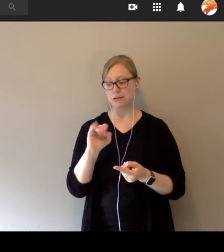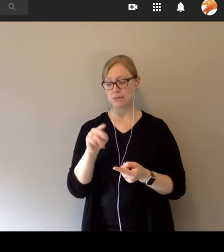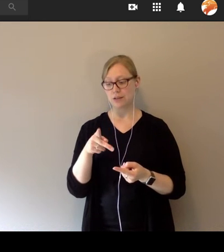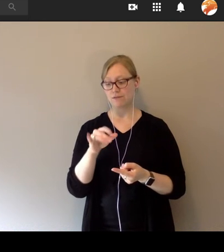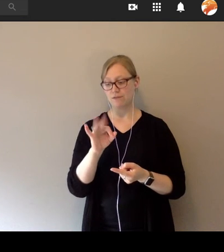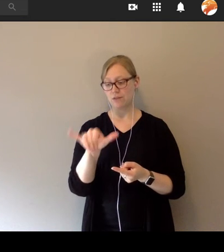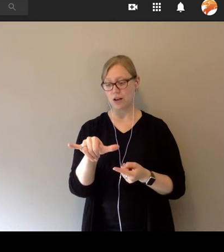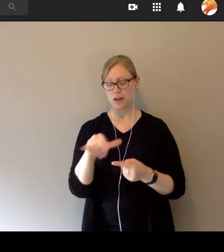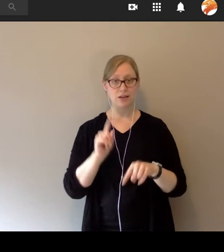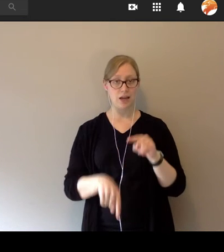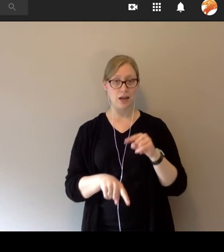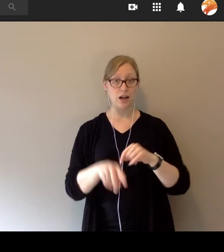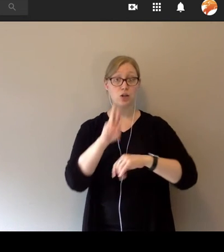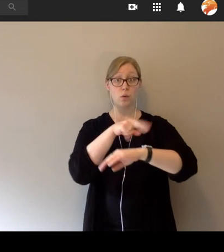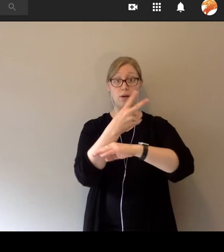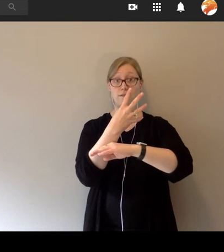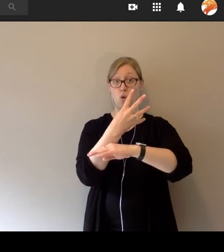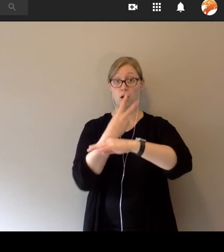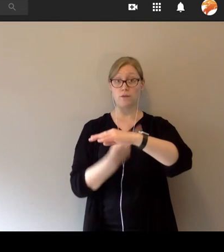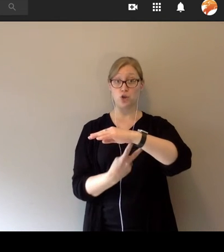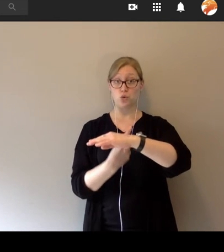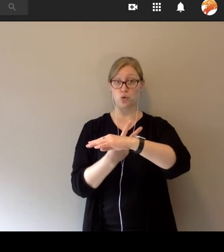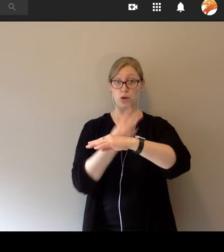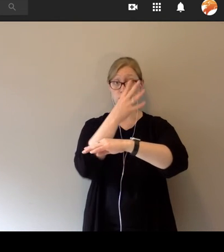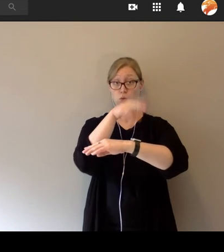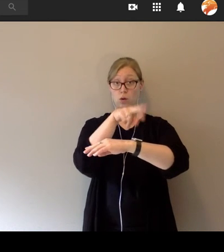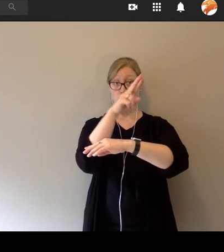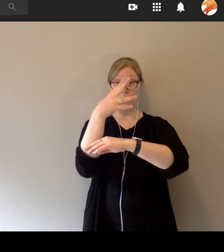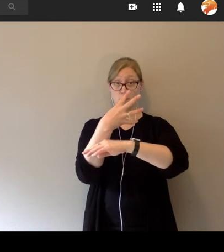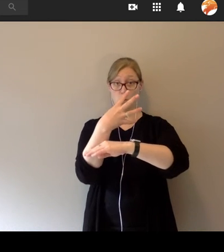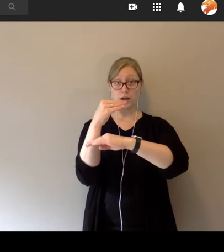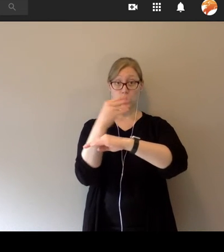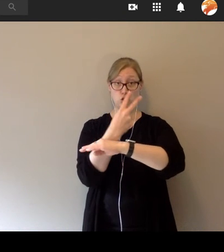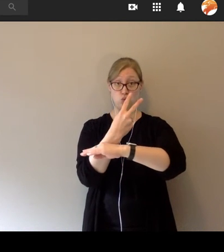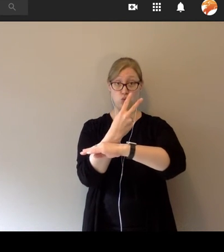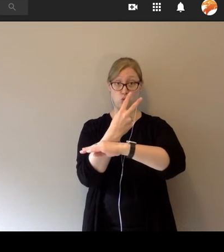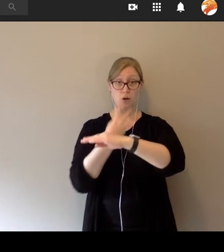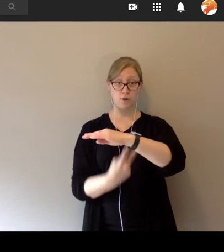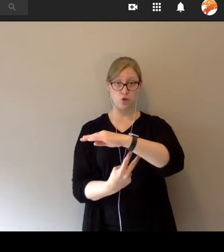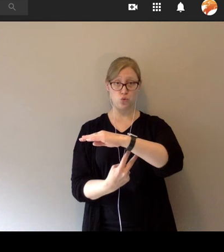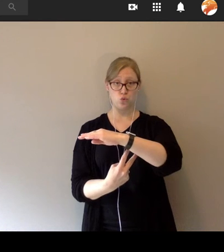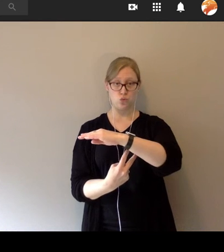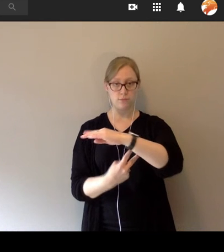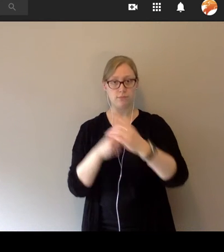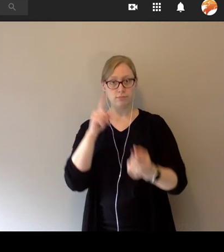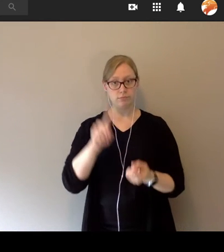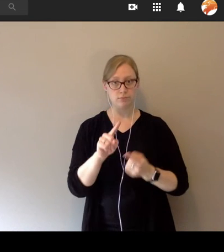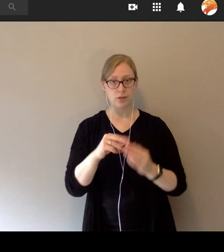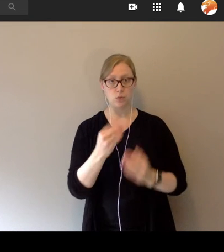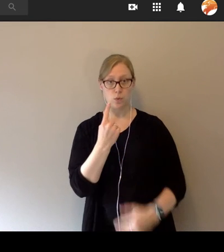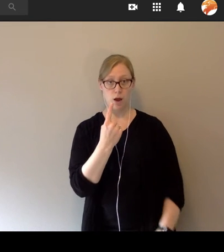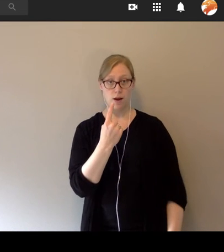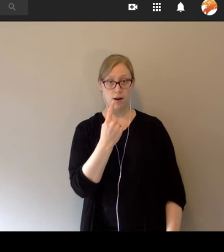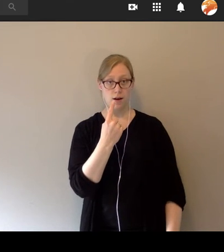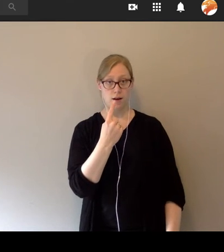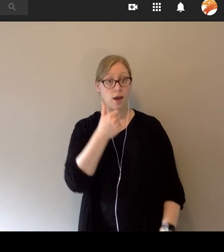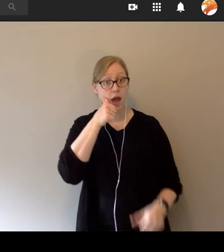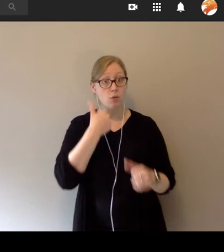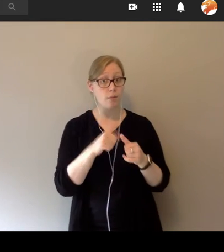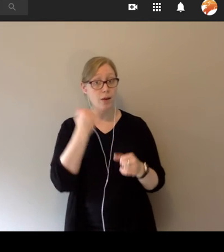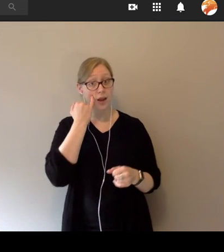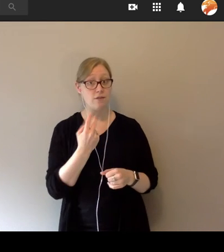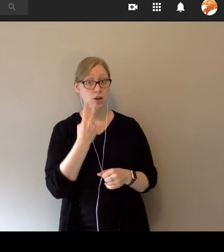over 2, well, square root of 4 is 2. 2 divided by 2, that's 1. And remember, the sine of, if two angles are complements,